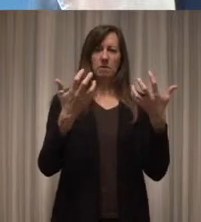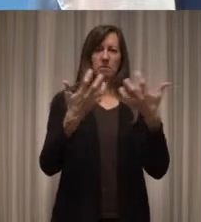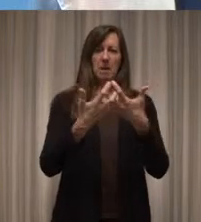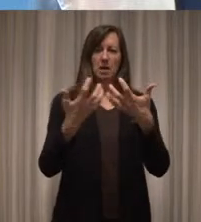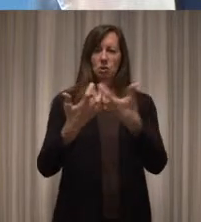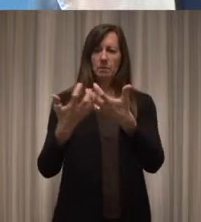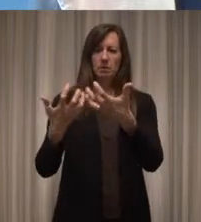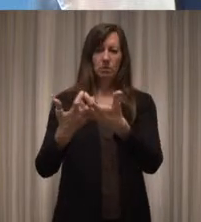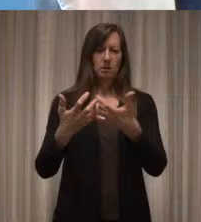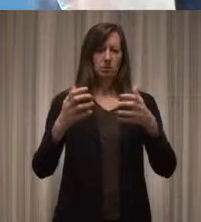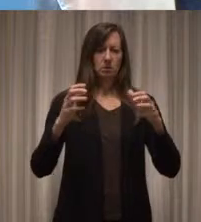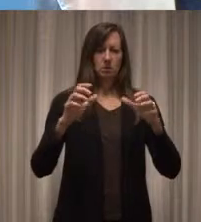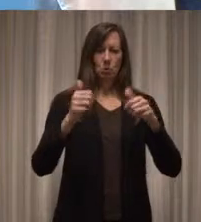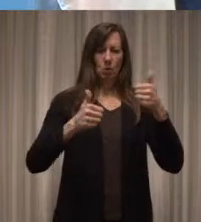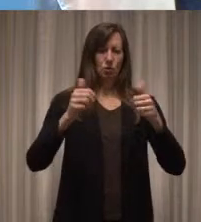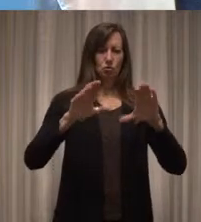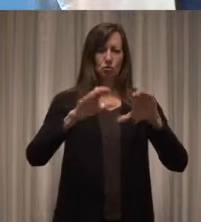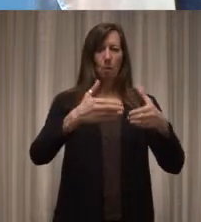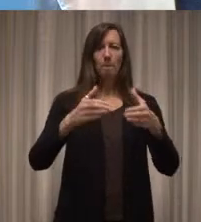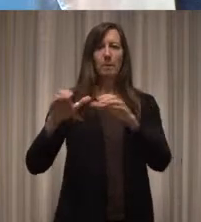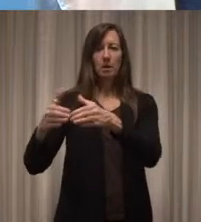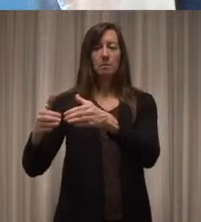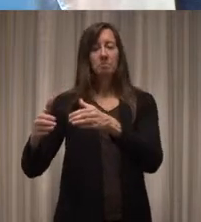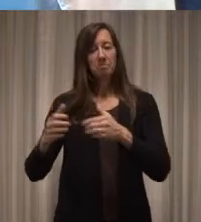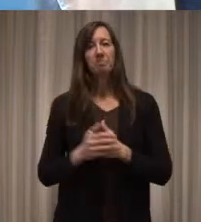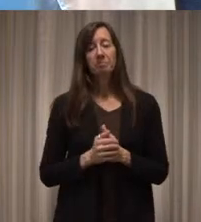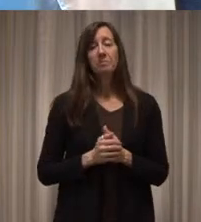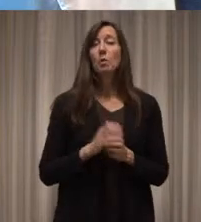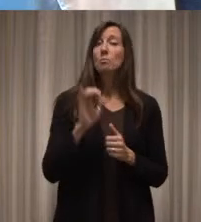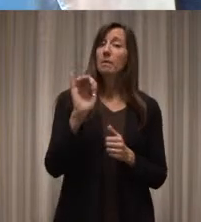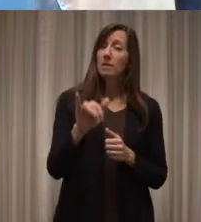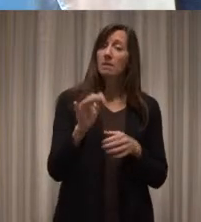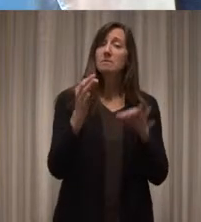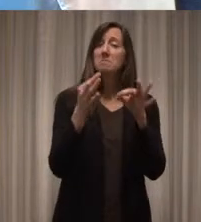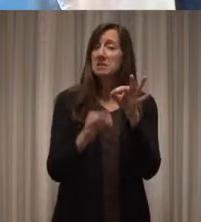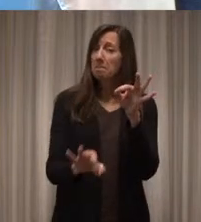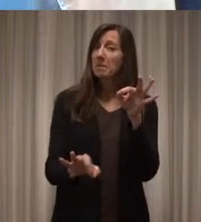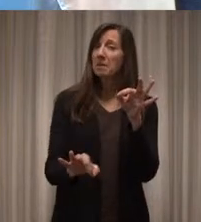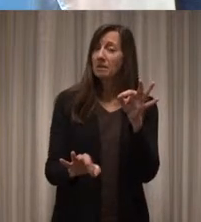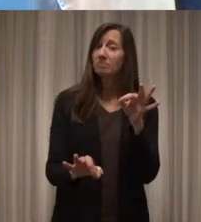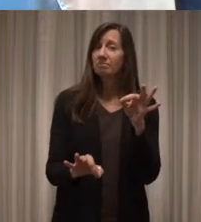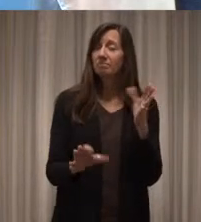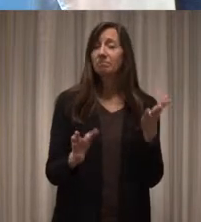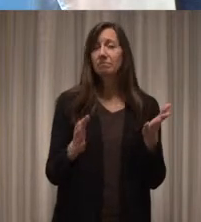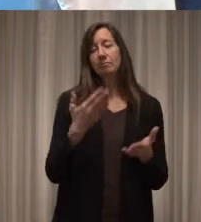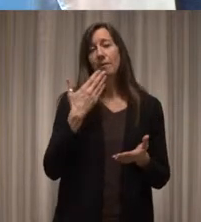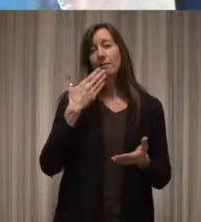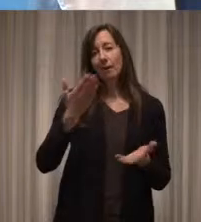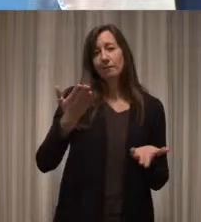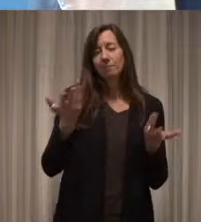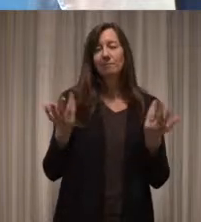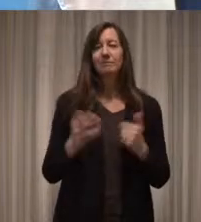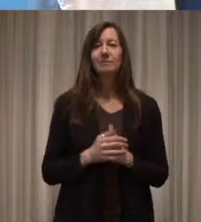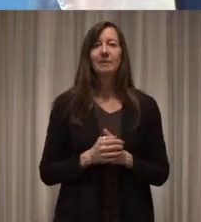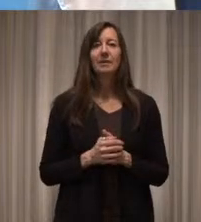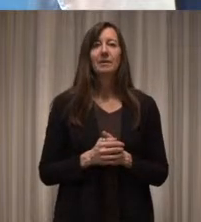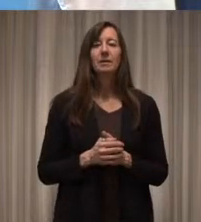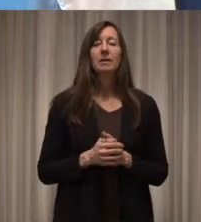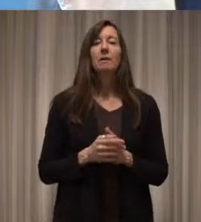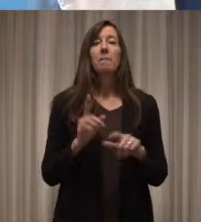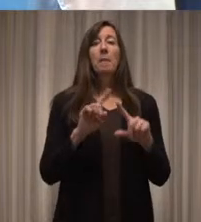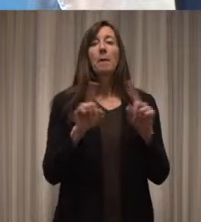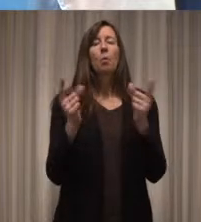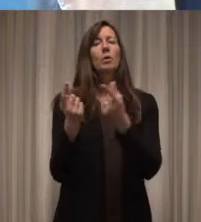So that is a relatively simple thing to do, thankfully. The thing that you just need to do